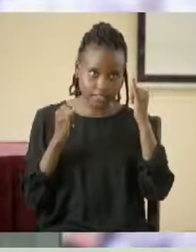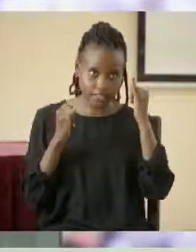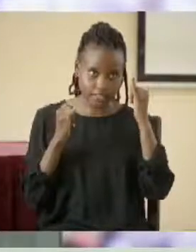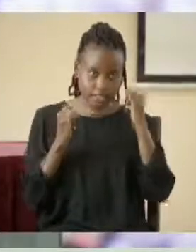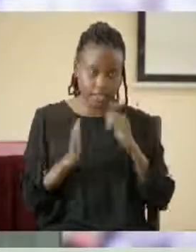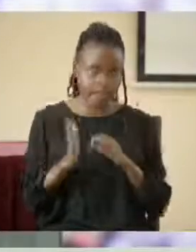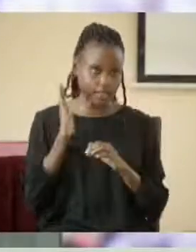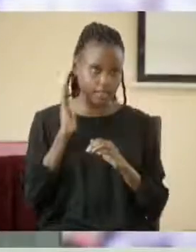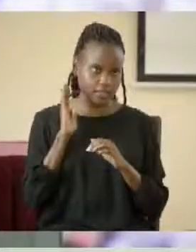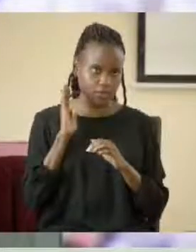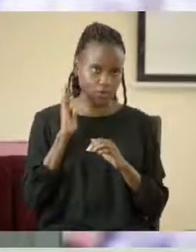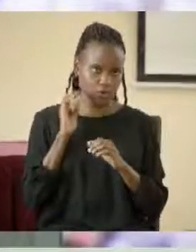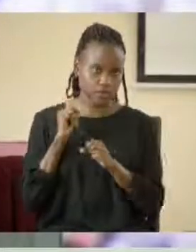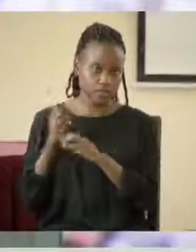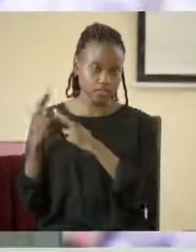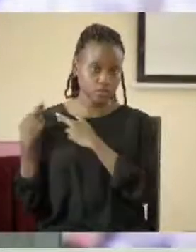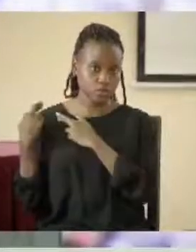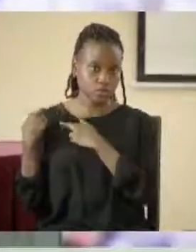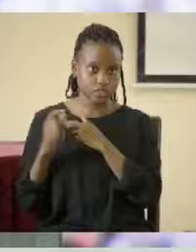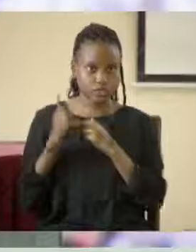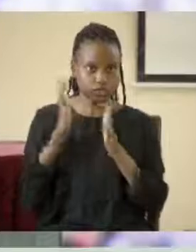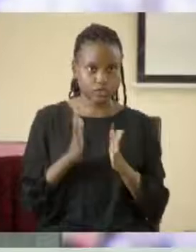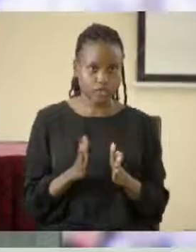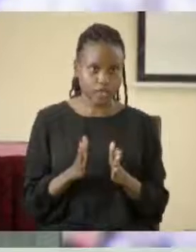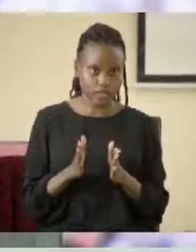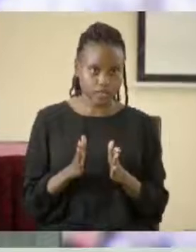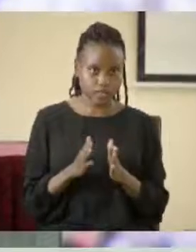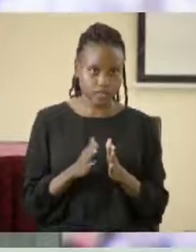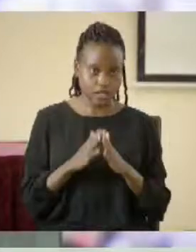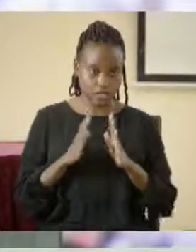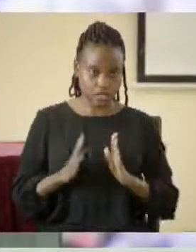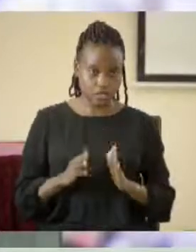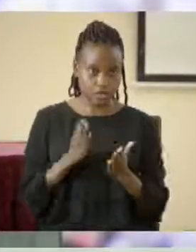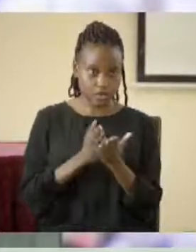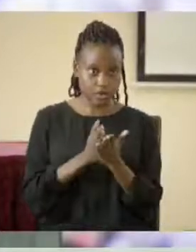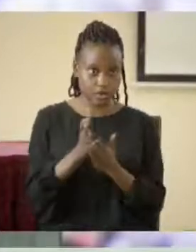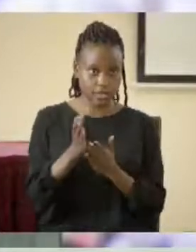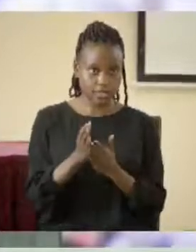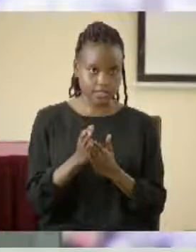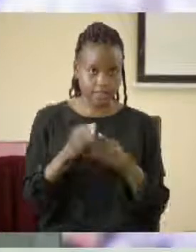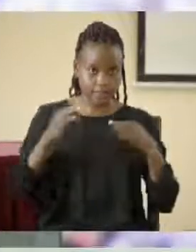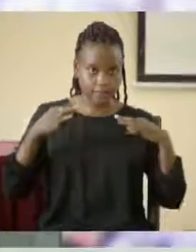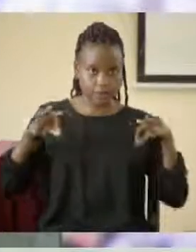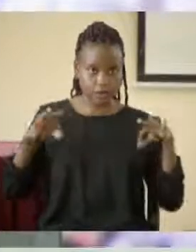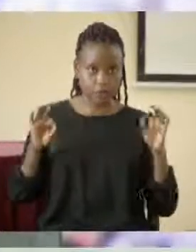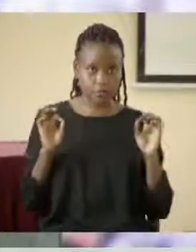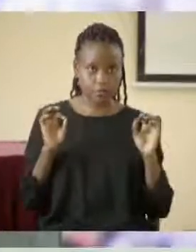of lawyers, human rights, and fundamental freedoms.